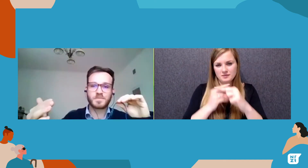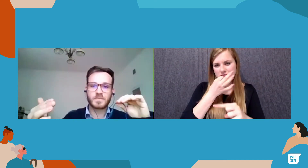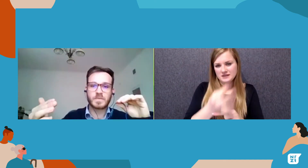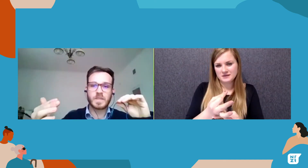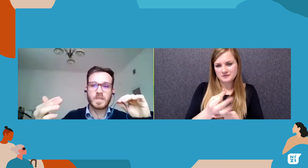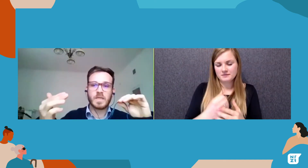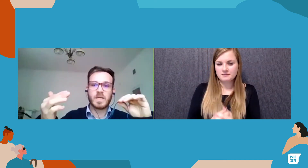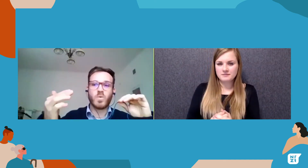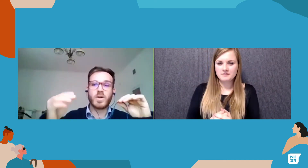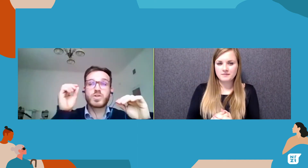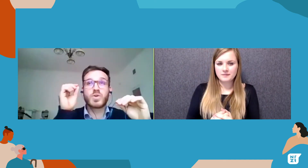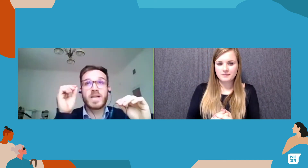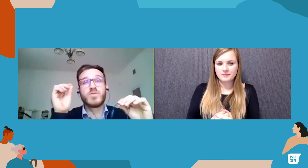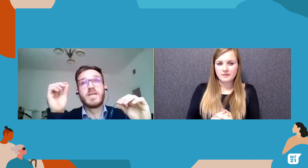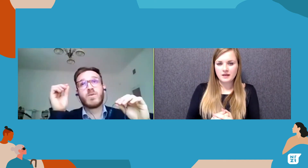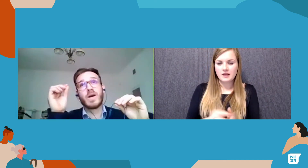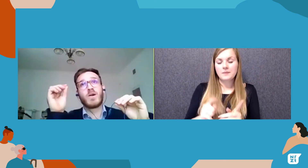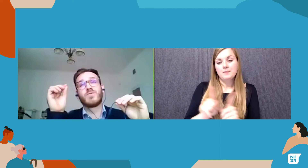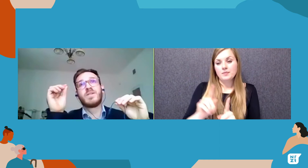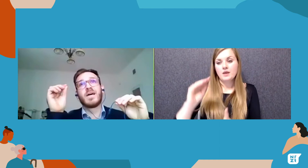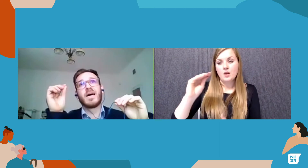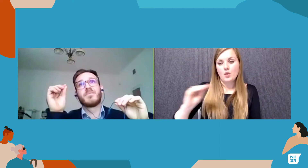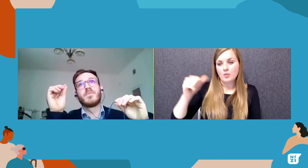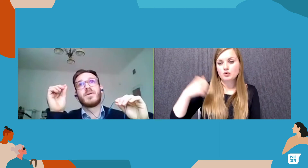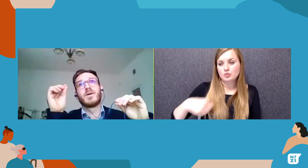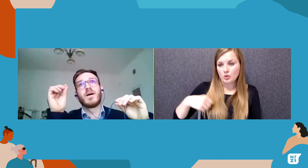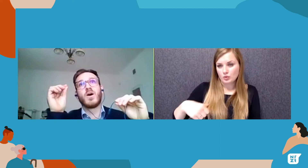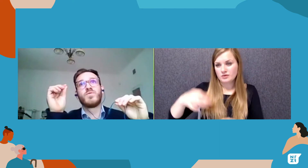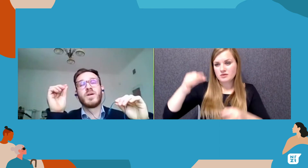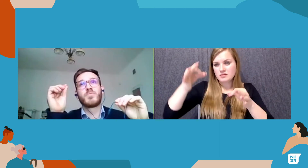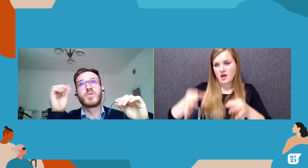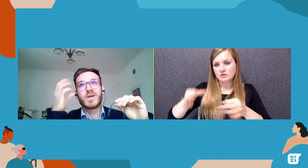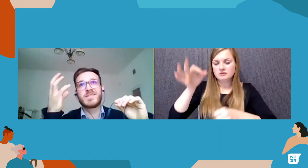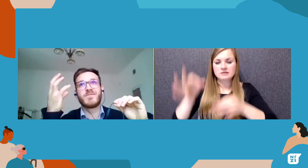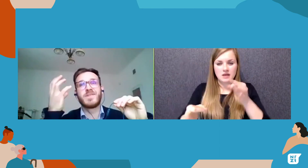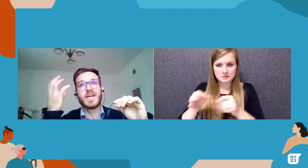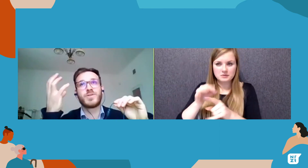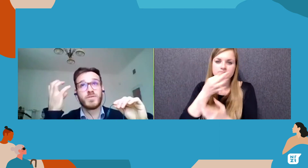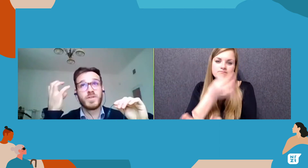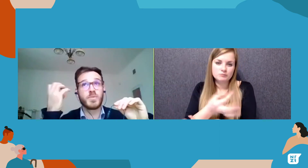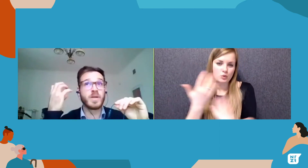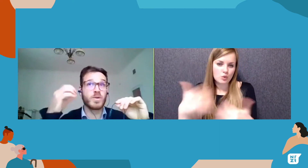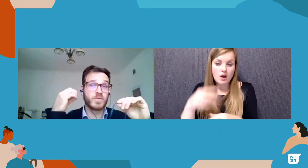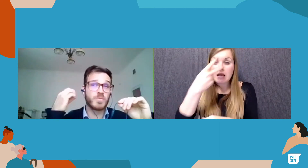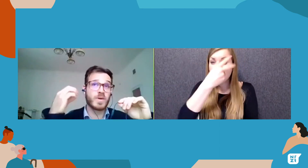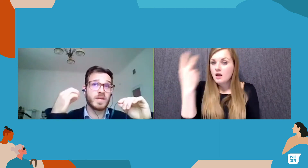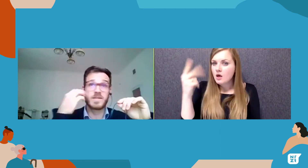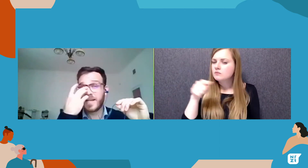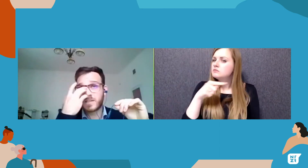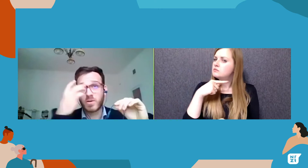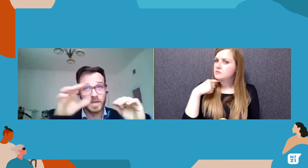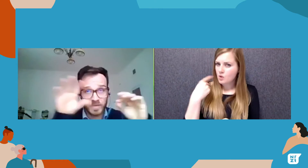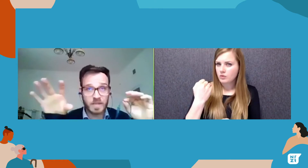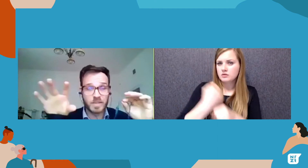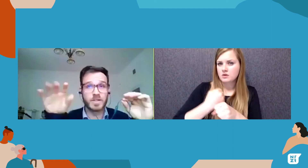case. One also has to be aware of the progressive nature of the European Court of Human